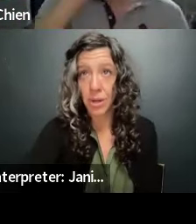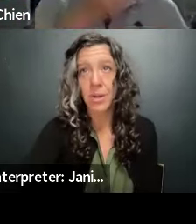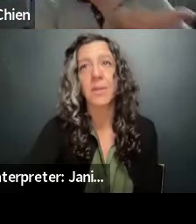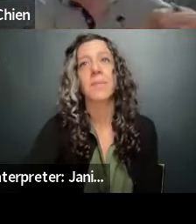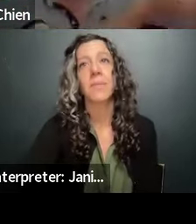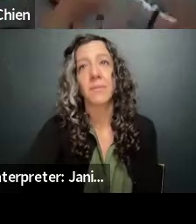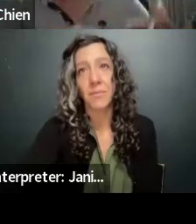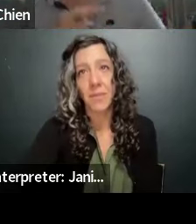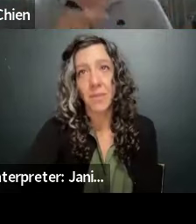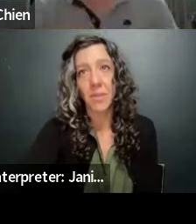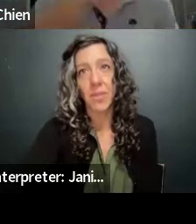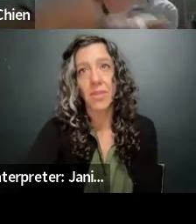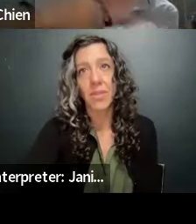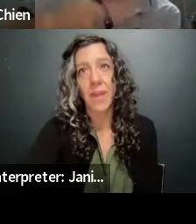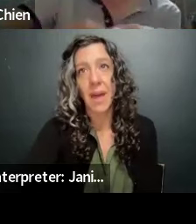Azure,